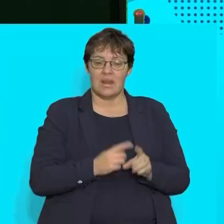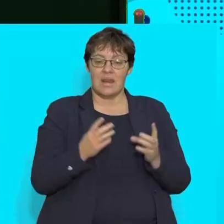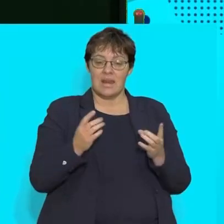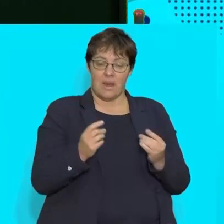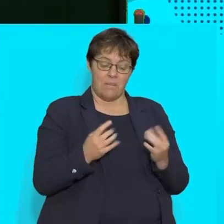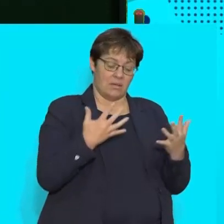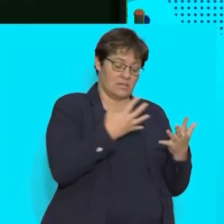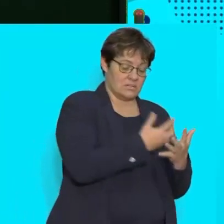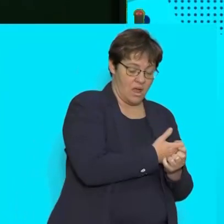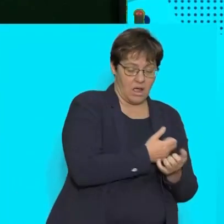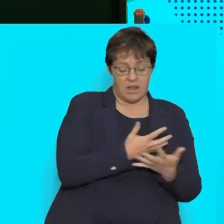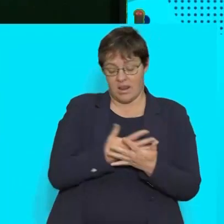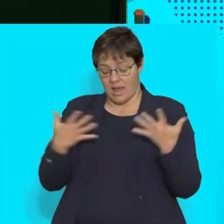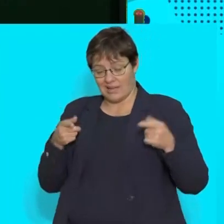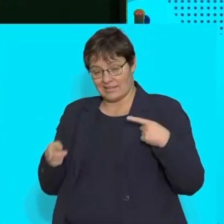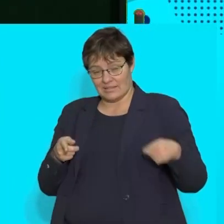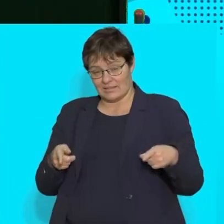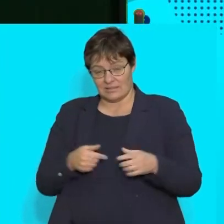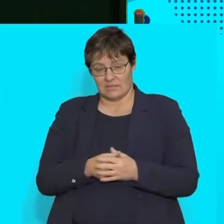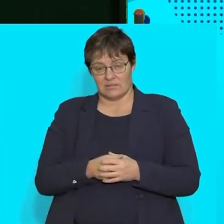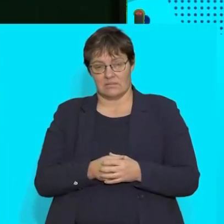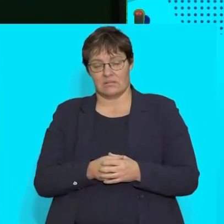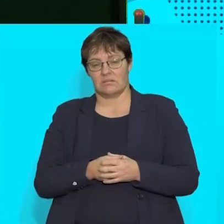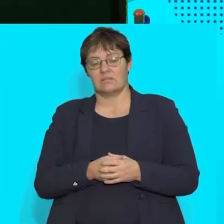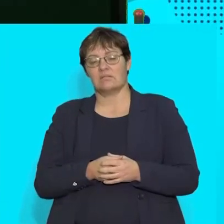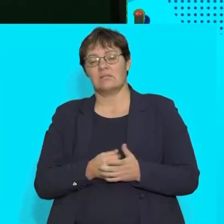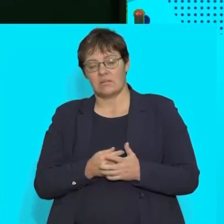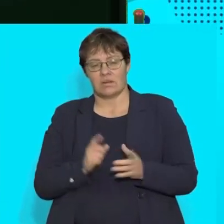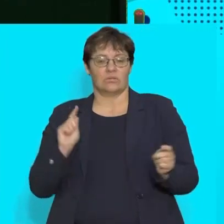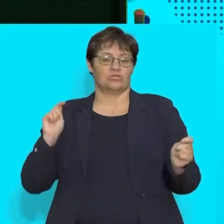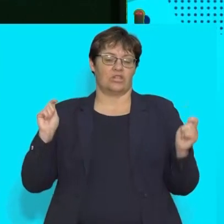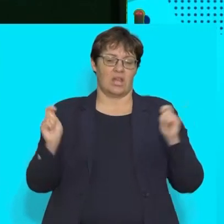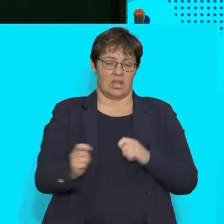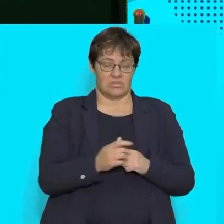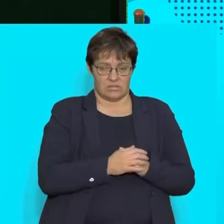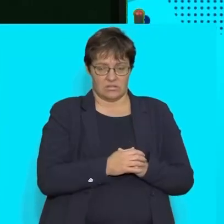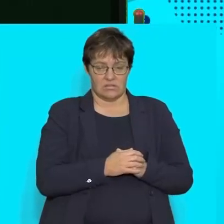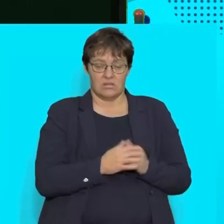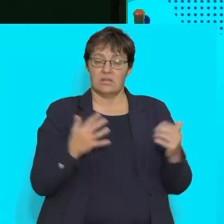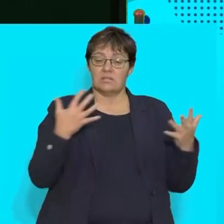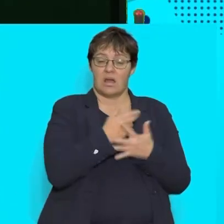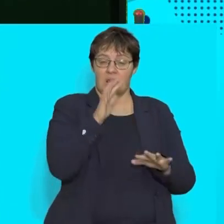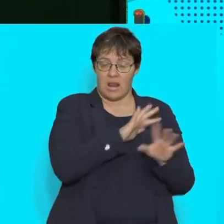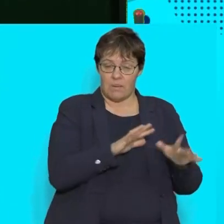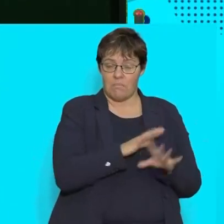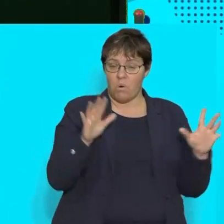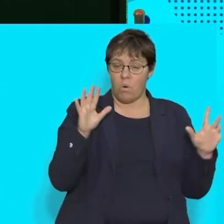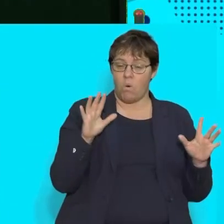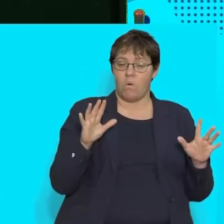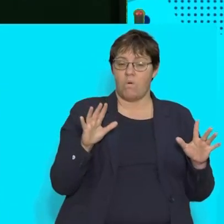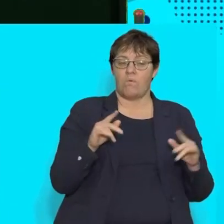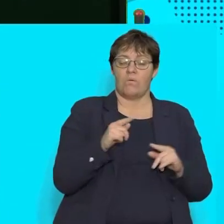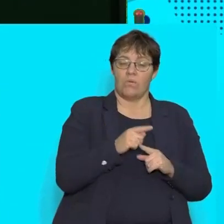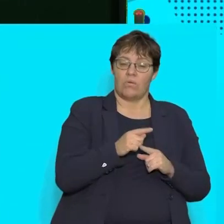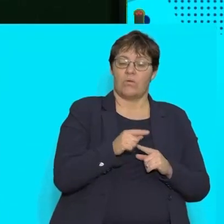in the numbers of dark-colored mice and your light-colored mice would radically change. The dark-colored becoming